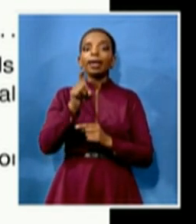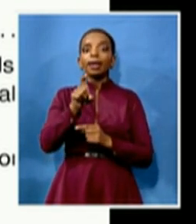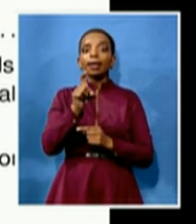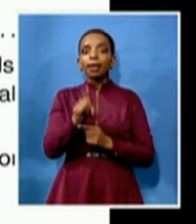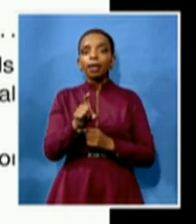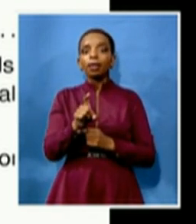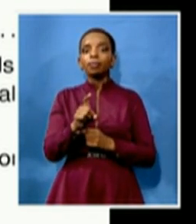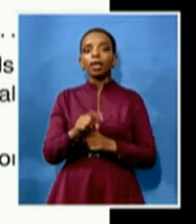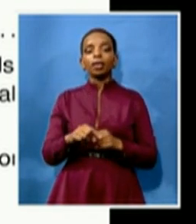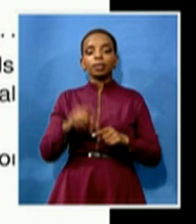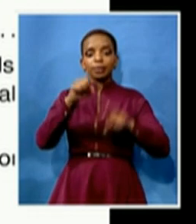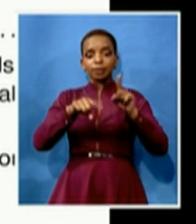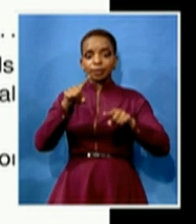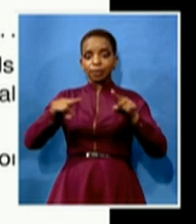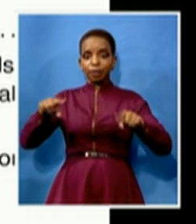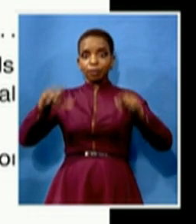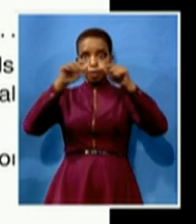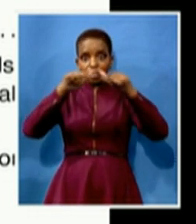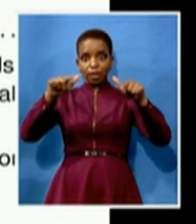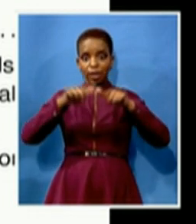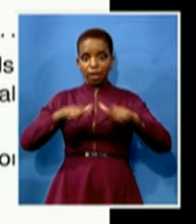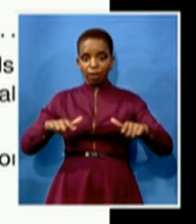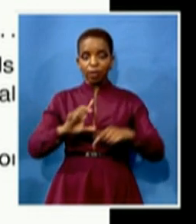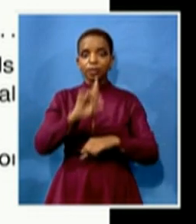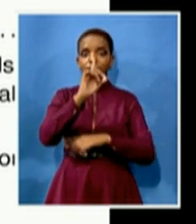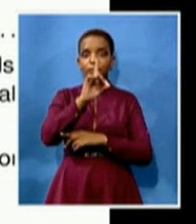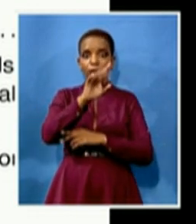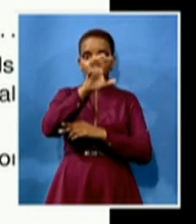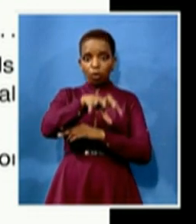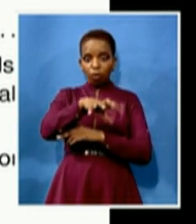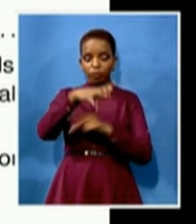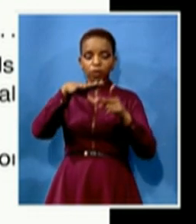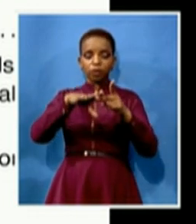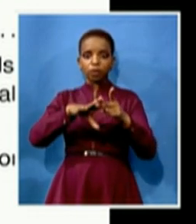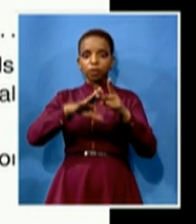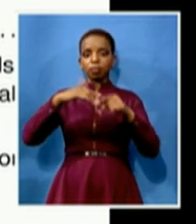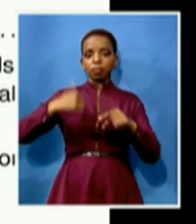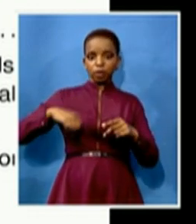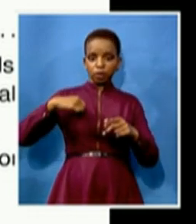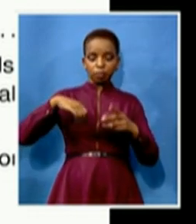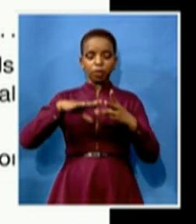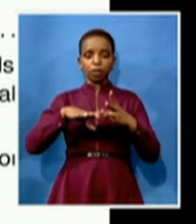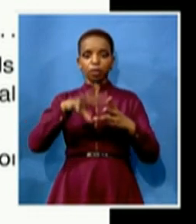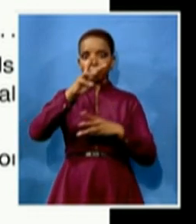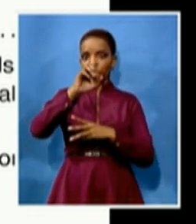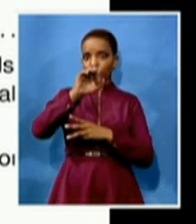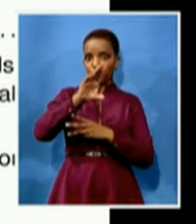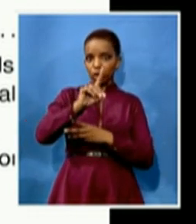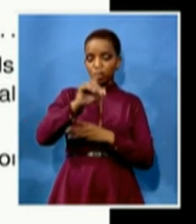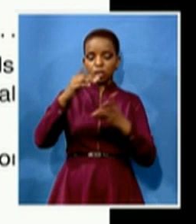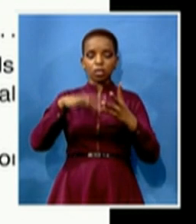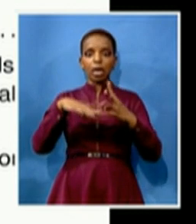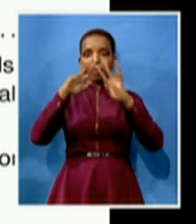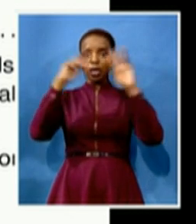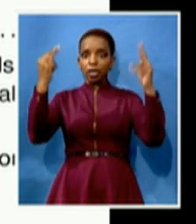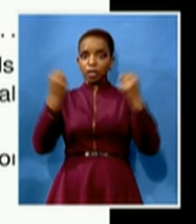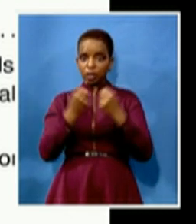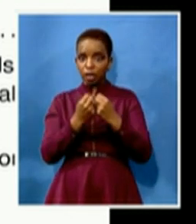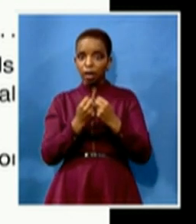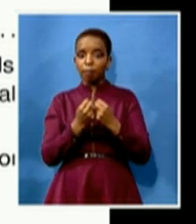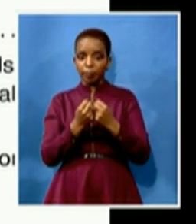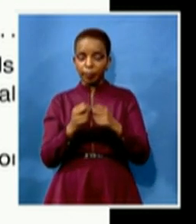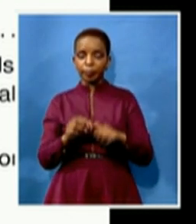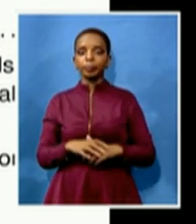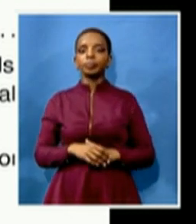province, by national, municipal, and by ward. And that we'd want to predict both the timing and the scale of the demand in the